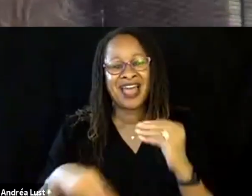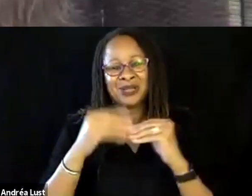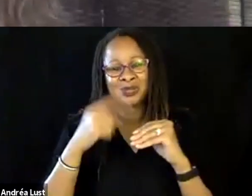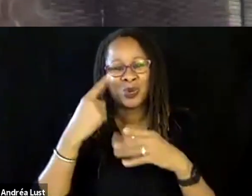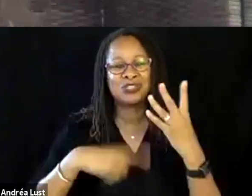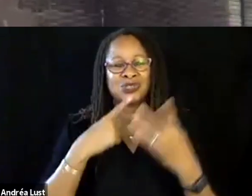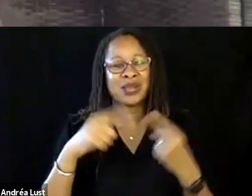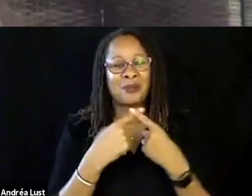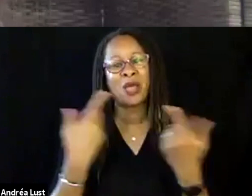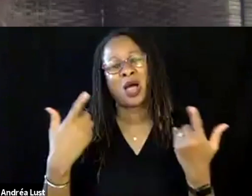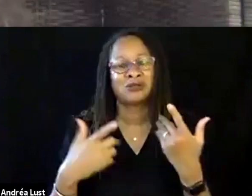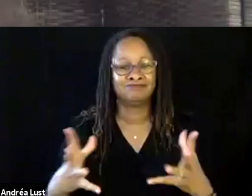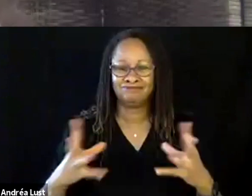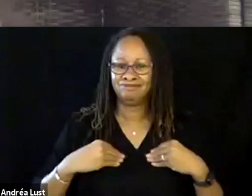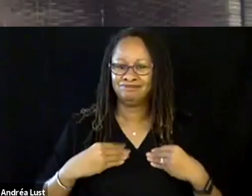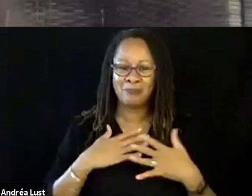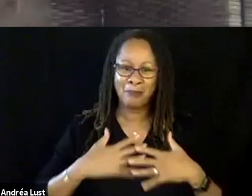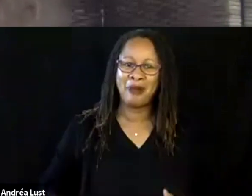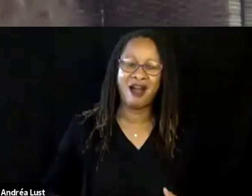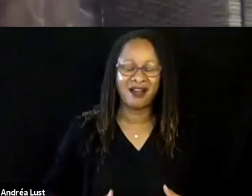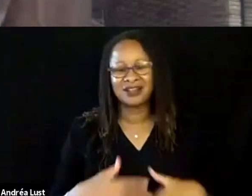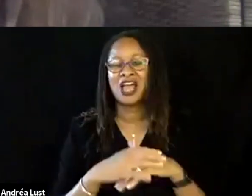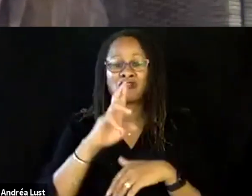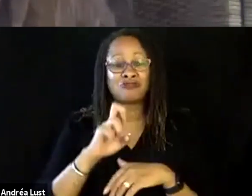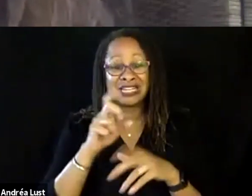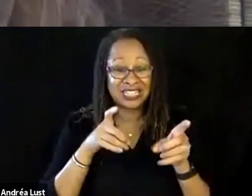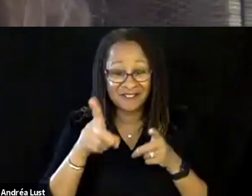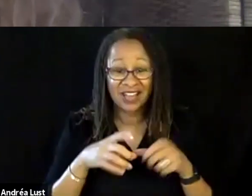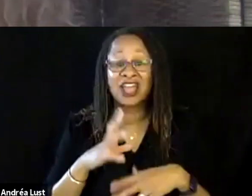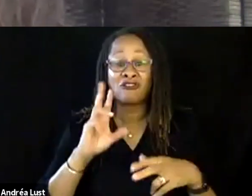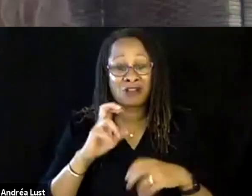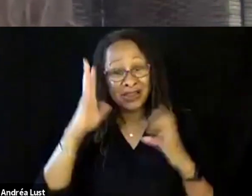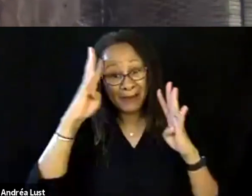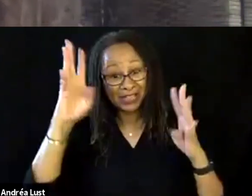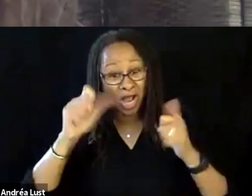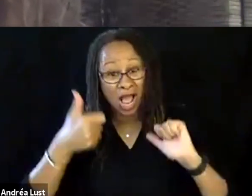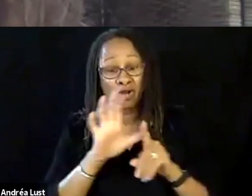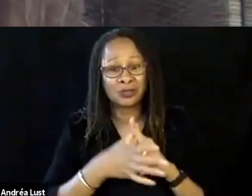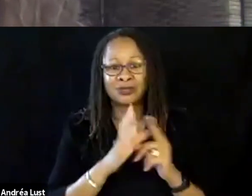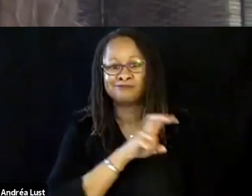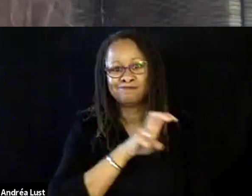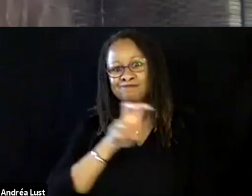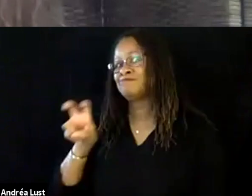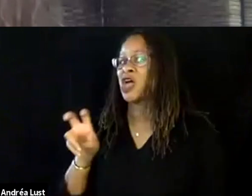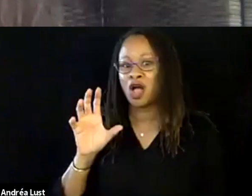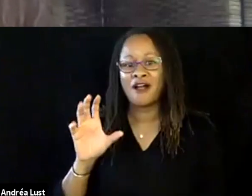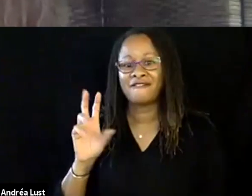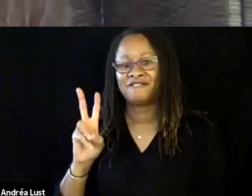your body and redefining, reimagining pop culture, Virgie, I want to turn to